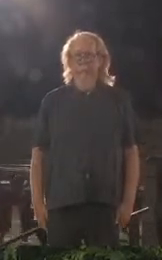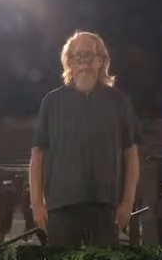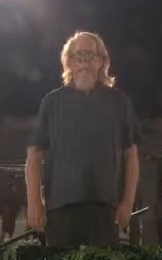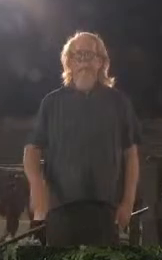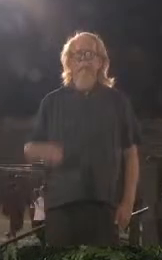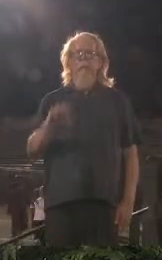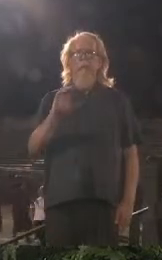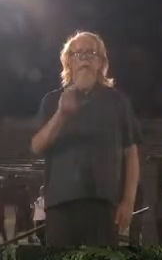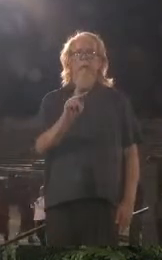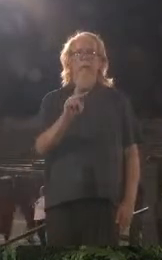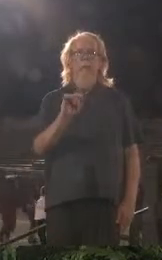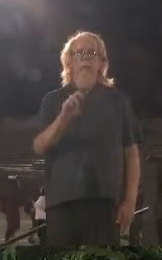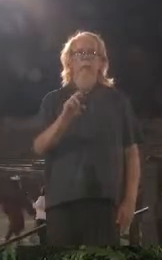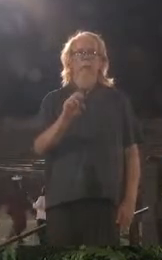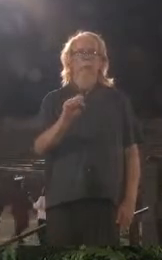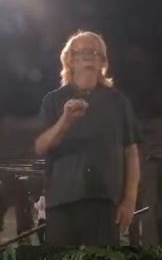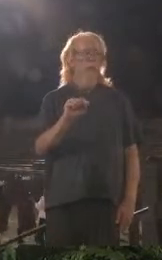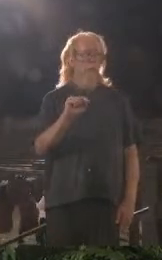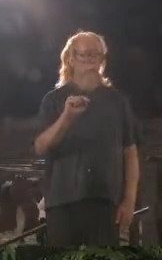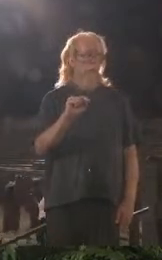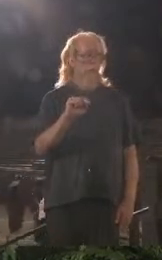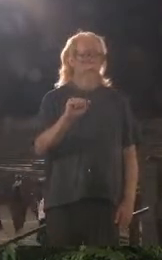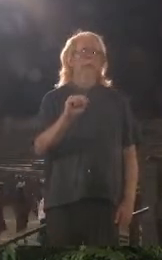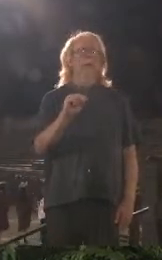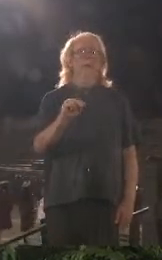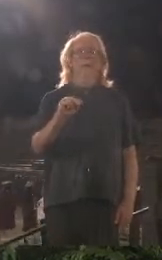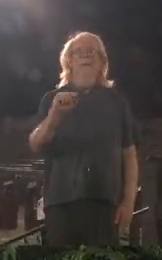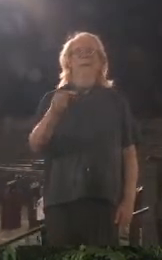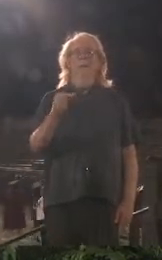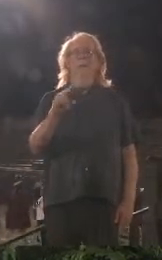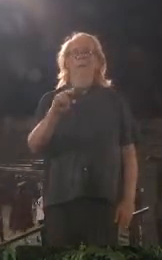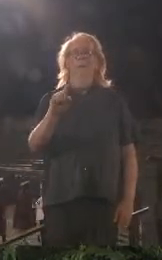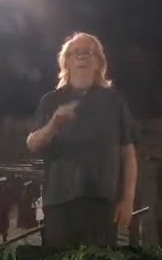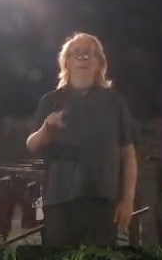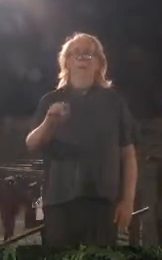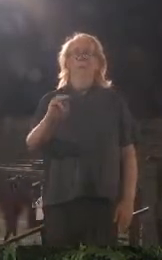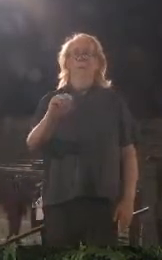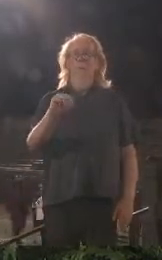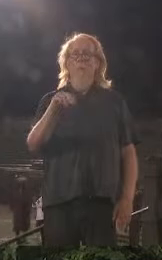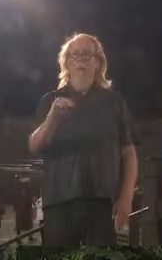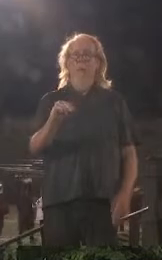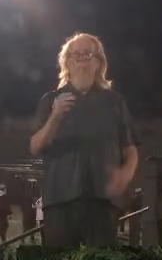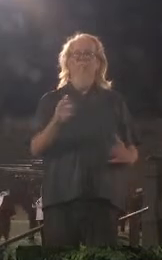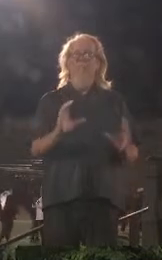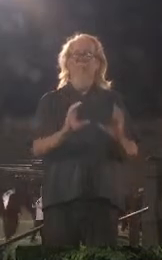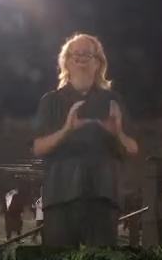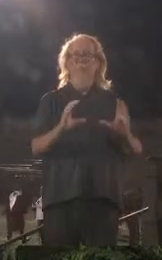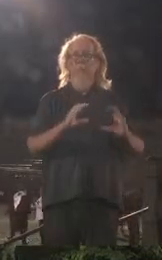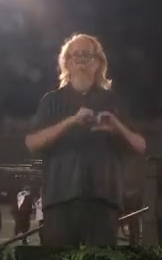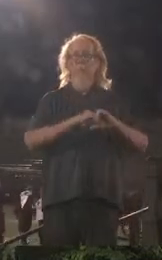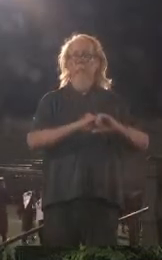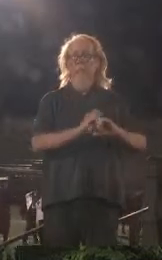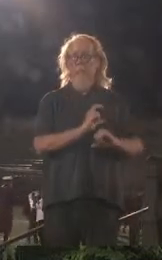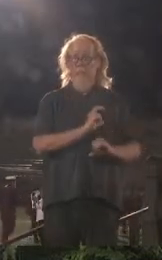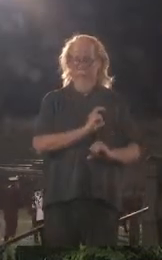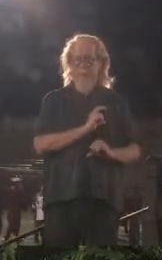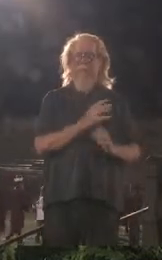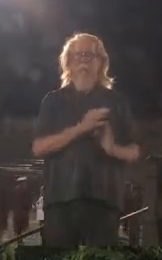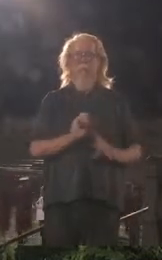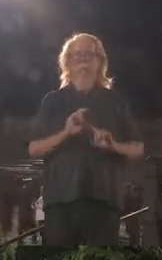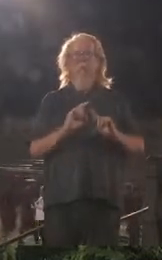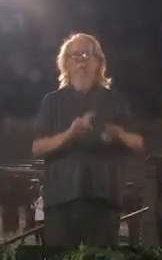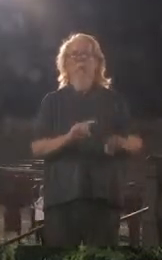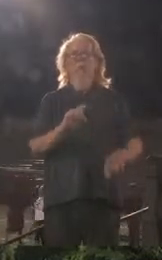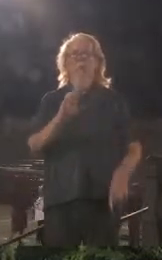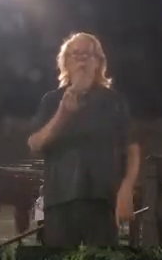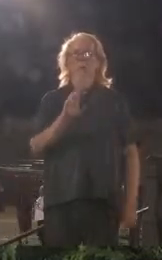Kirsten Brianne Guzman earned certification as a security officer and will be attending the University of Texas at San Antonio.